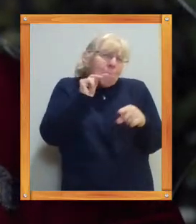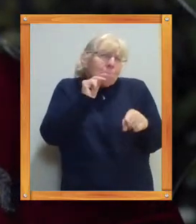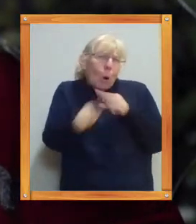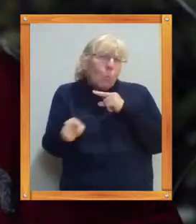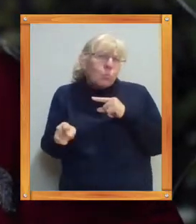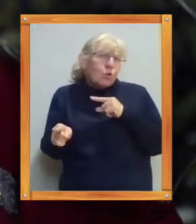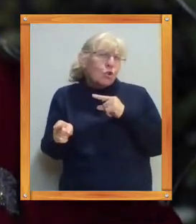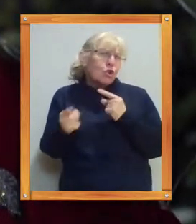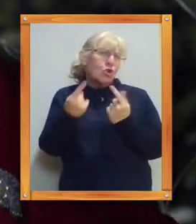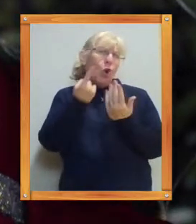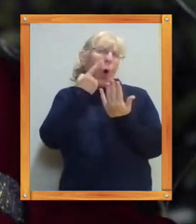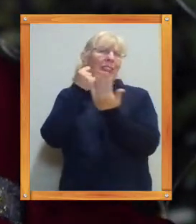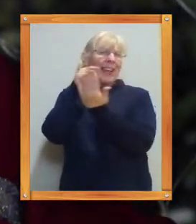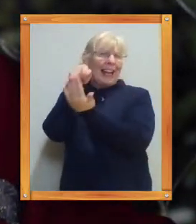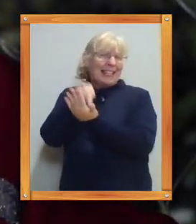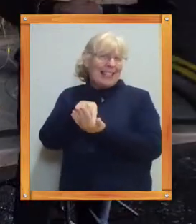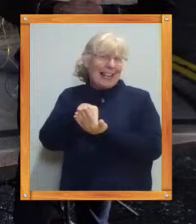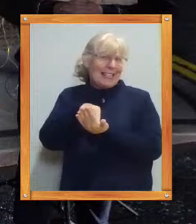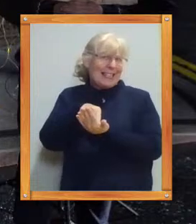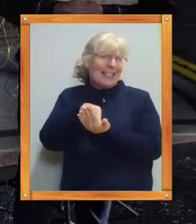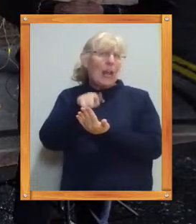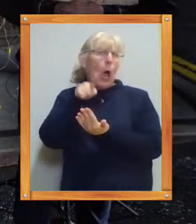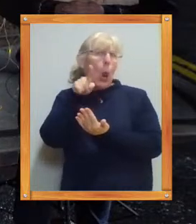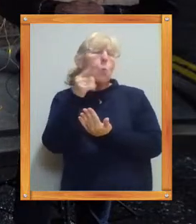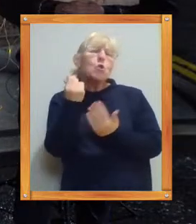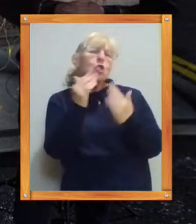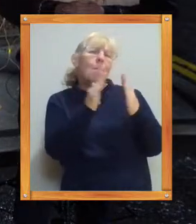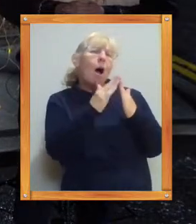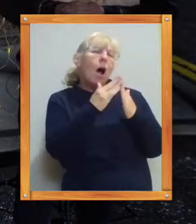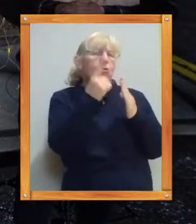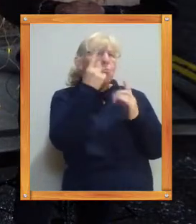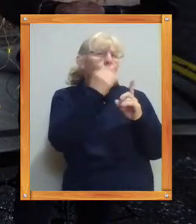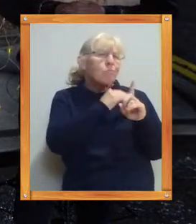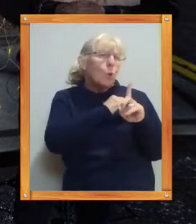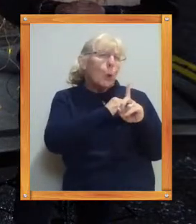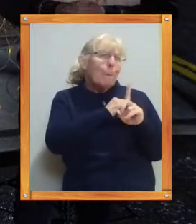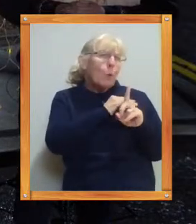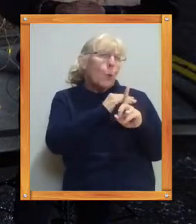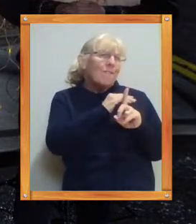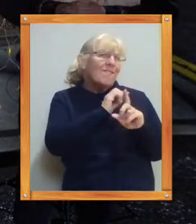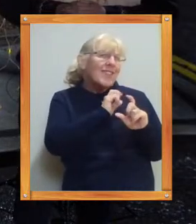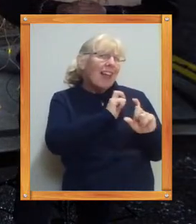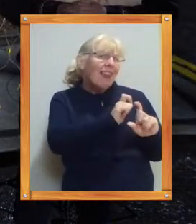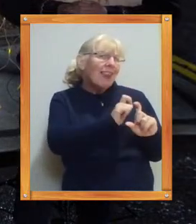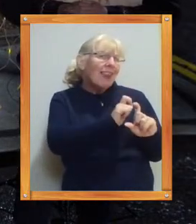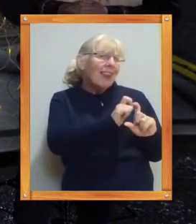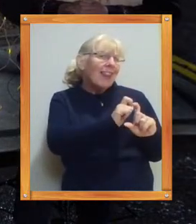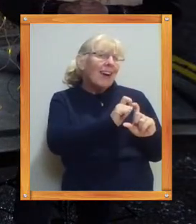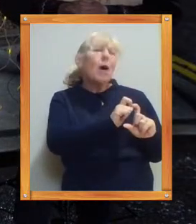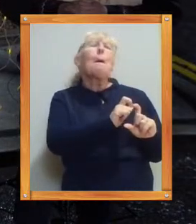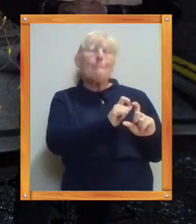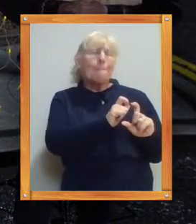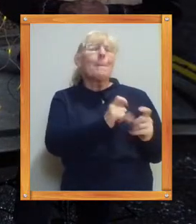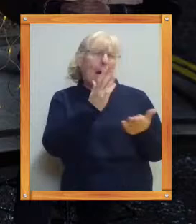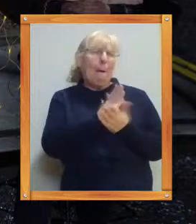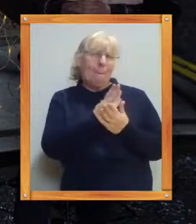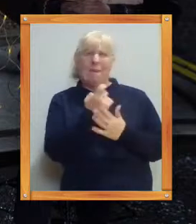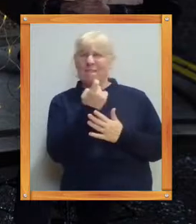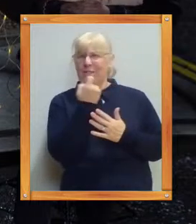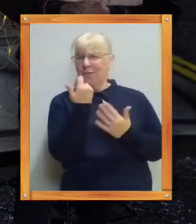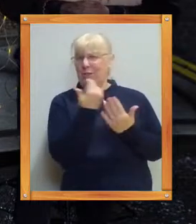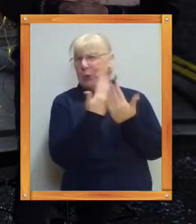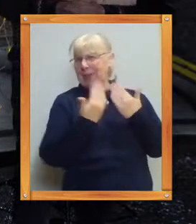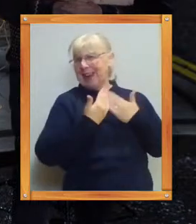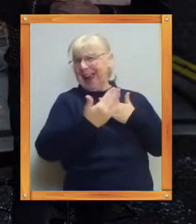room for improvements in some households, but I'm sure that all the boys and girls will try their very best over the coming days, and we'll